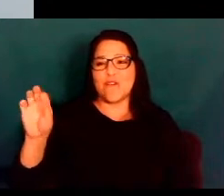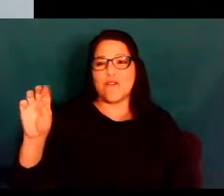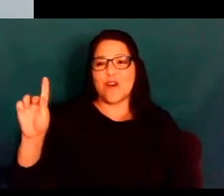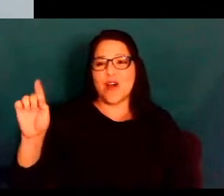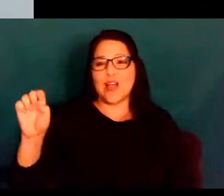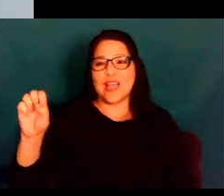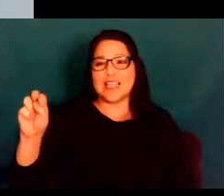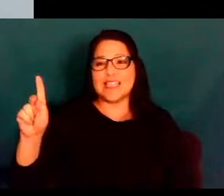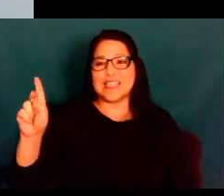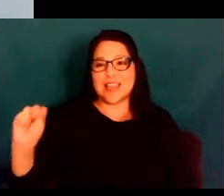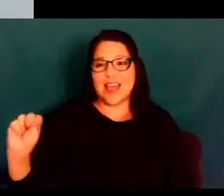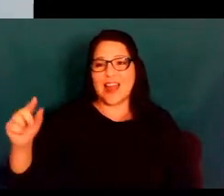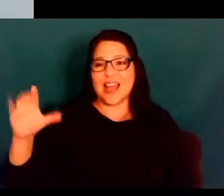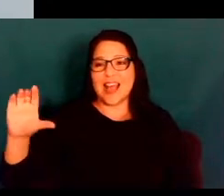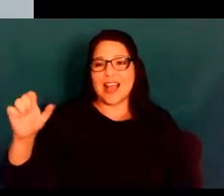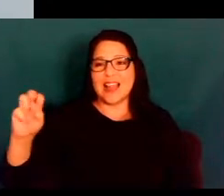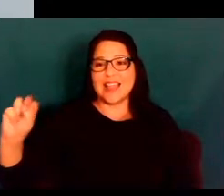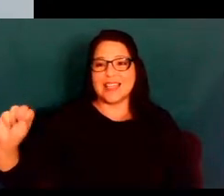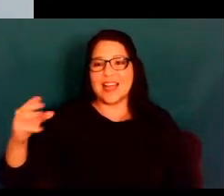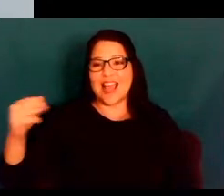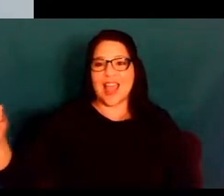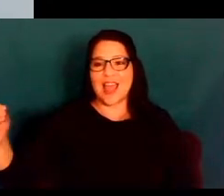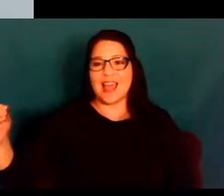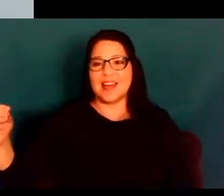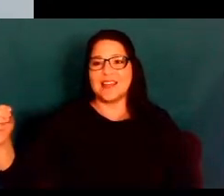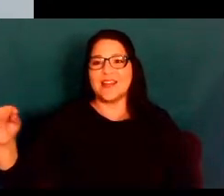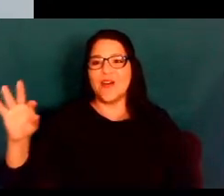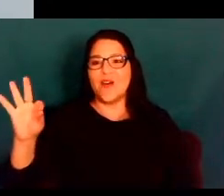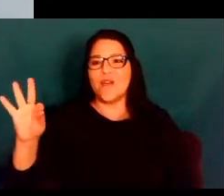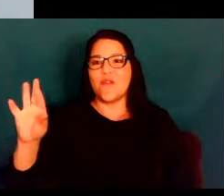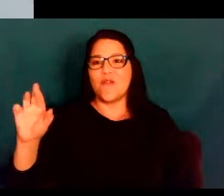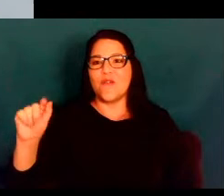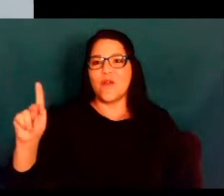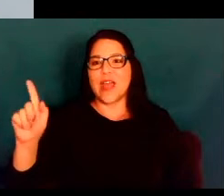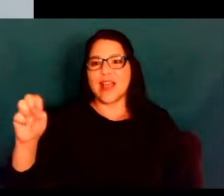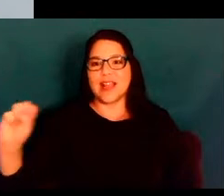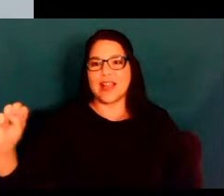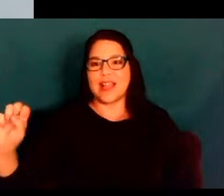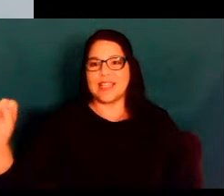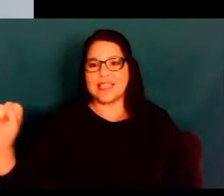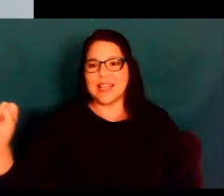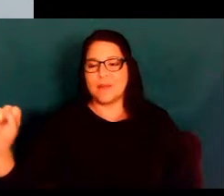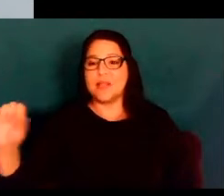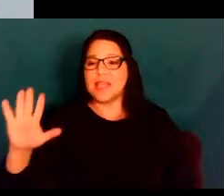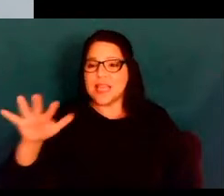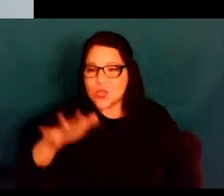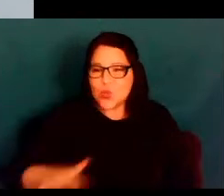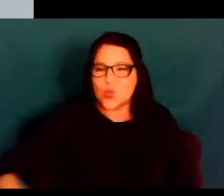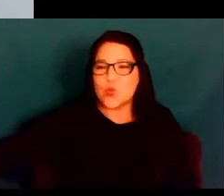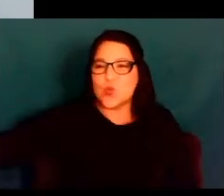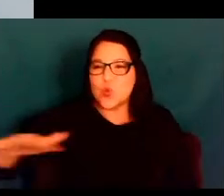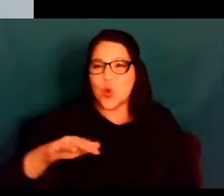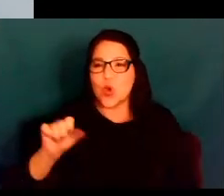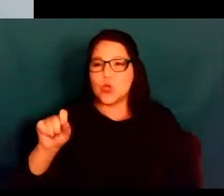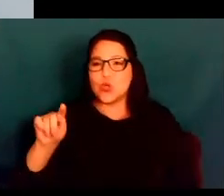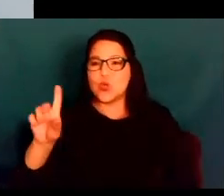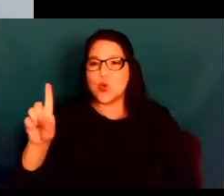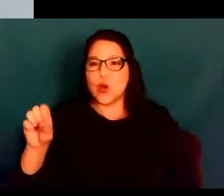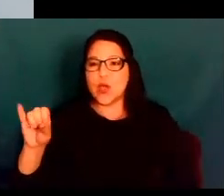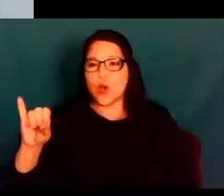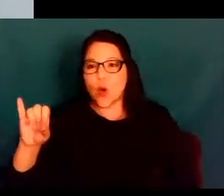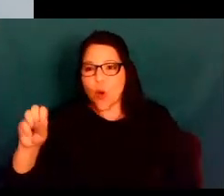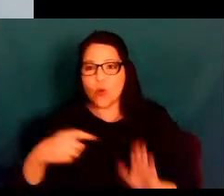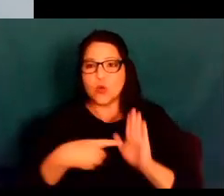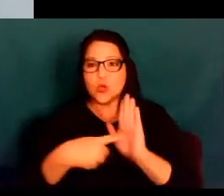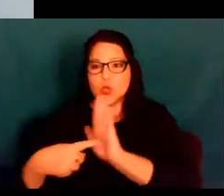Director Franklin Sirmans. George Clinton will share his studio space and introduce his visual art practice, including